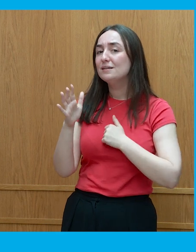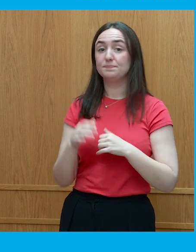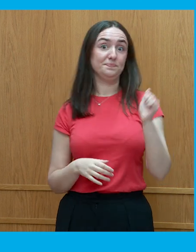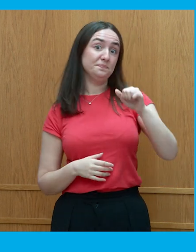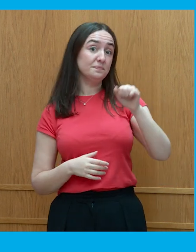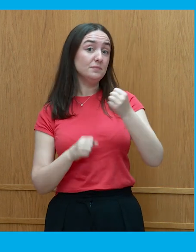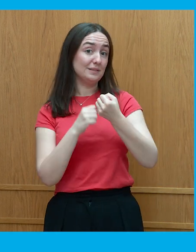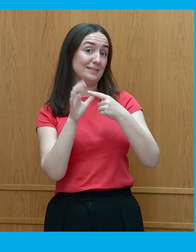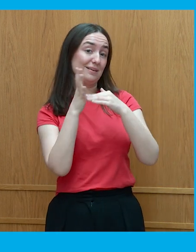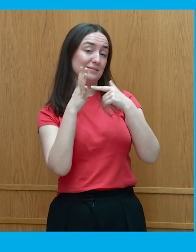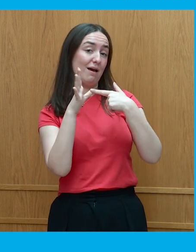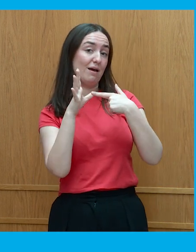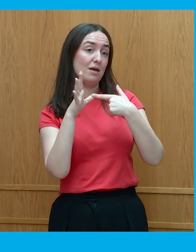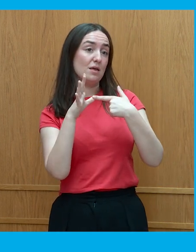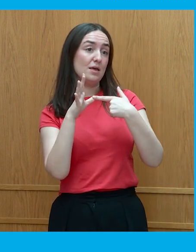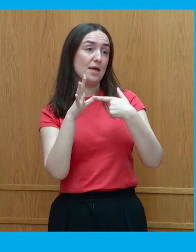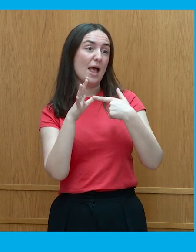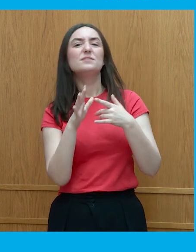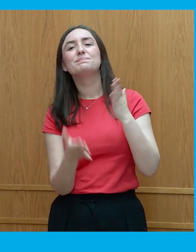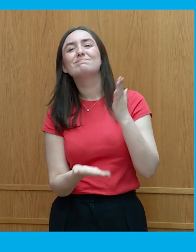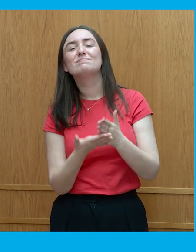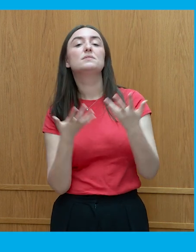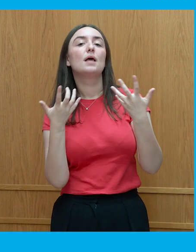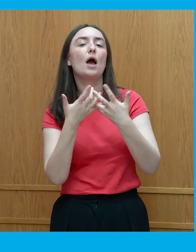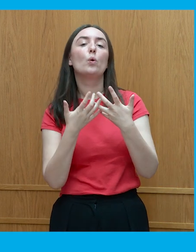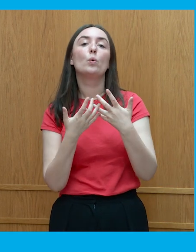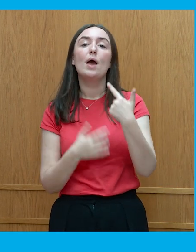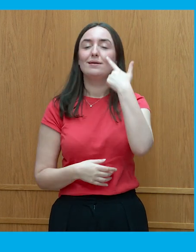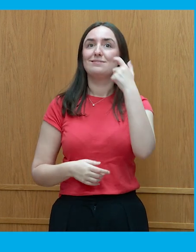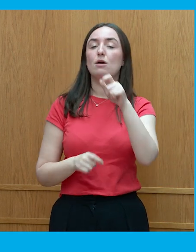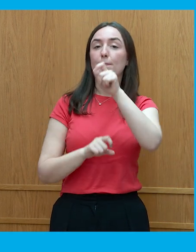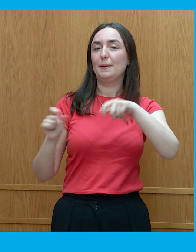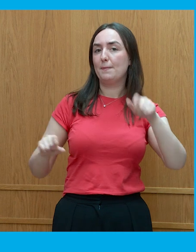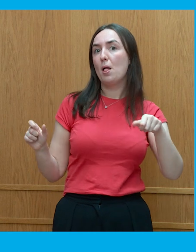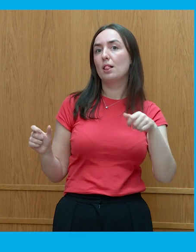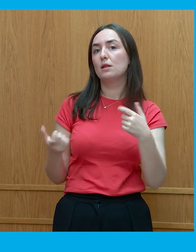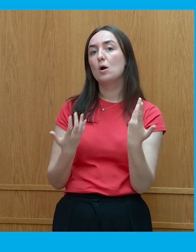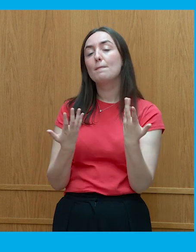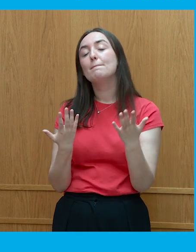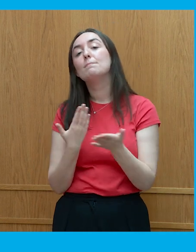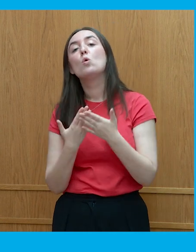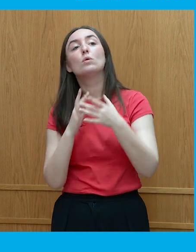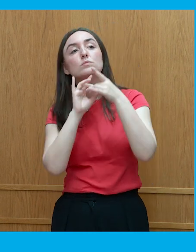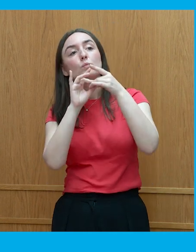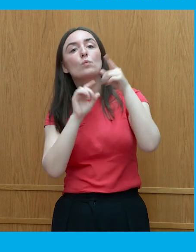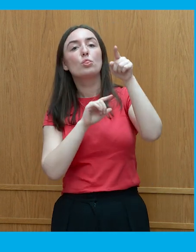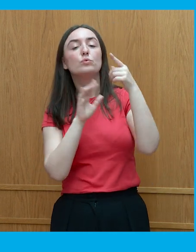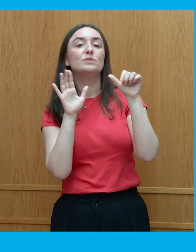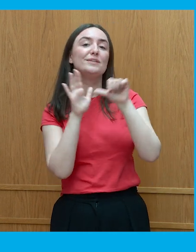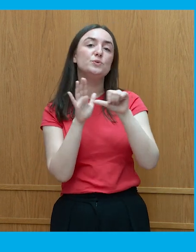and really how young people and younger voters are maybe more engaged in those kinds of issues,